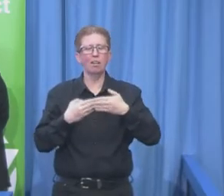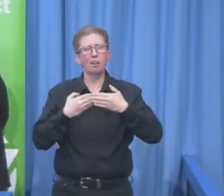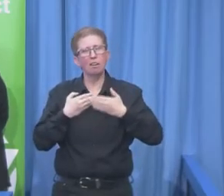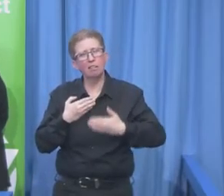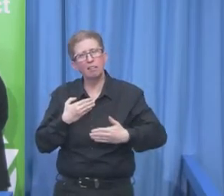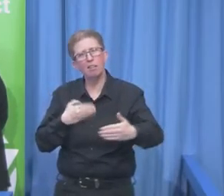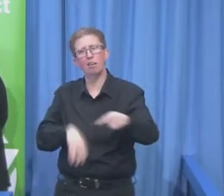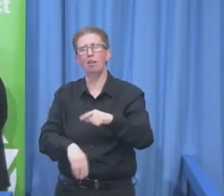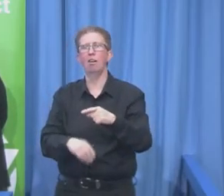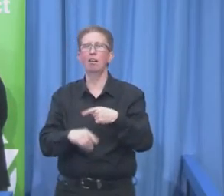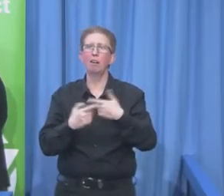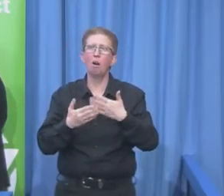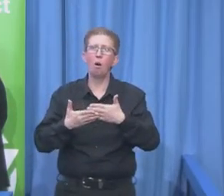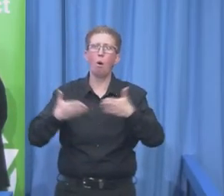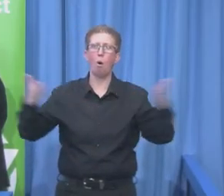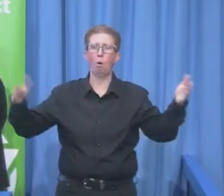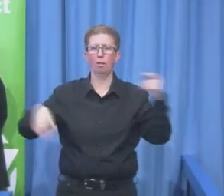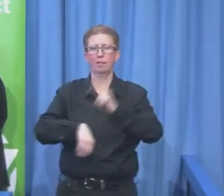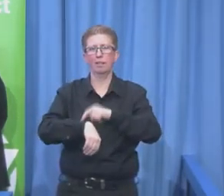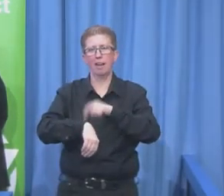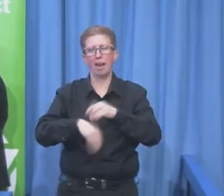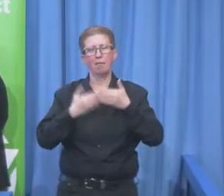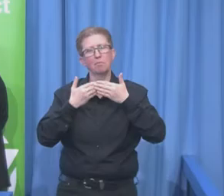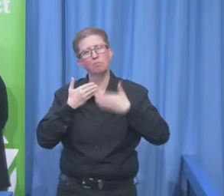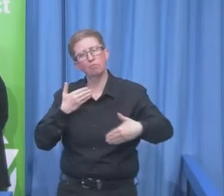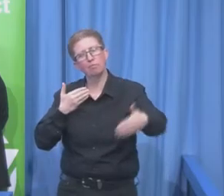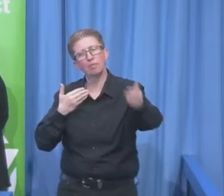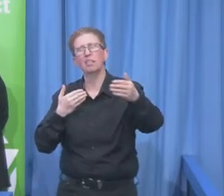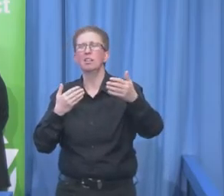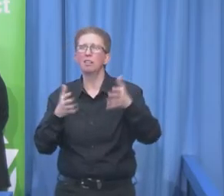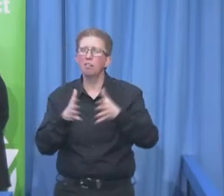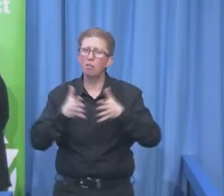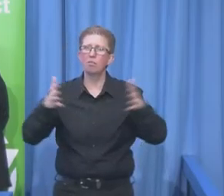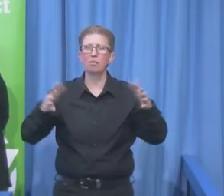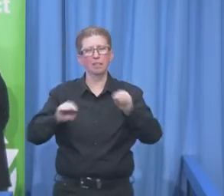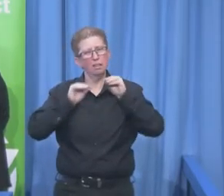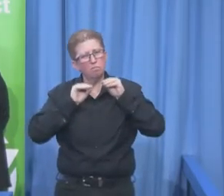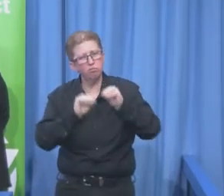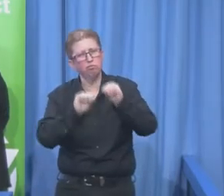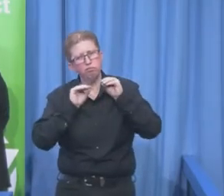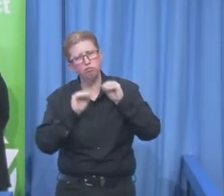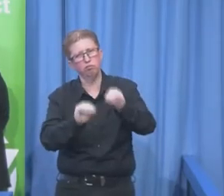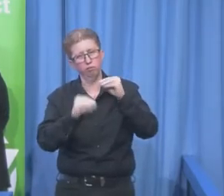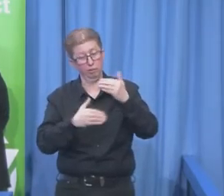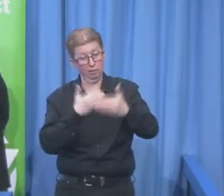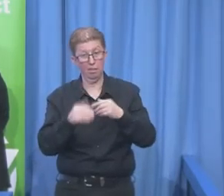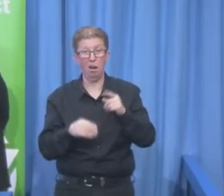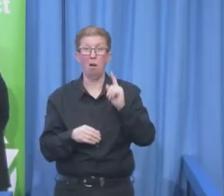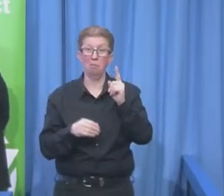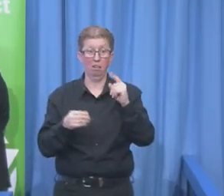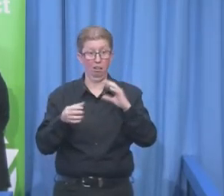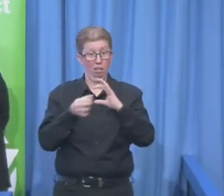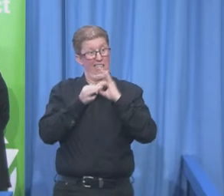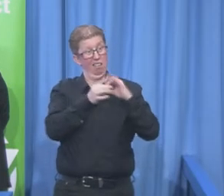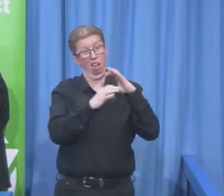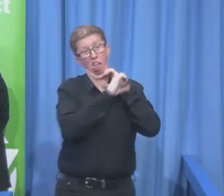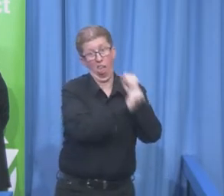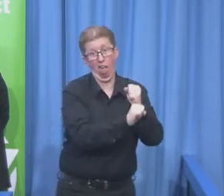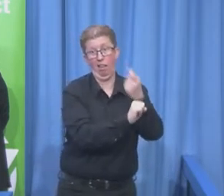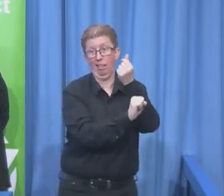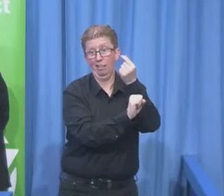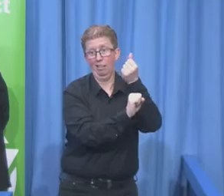completely financially sustainable, even making profit in some countries. So that are the three things I want to mention. Thank you. Thank you,